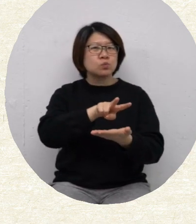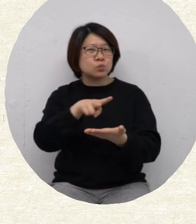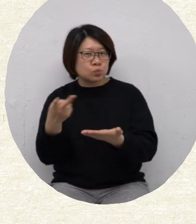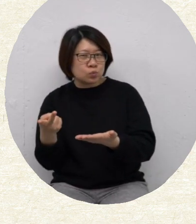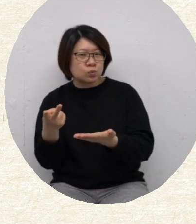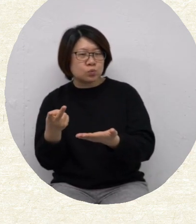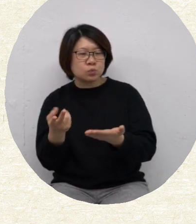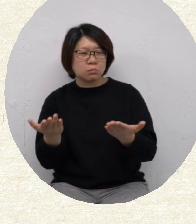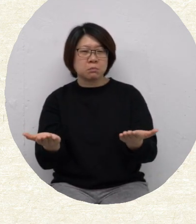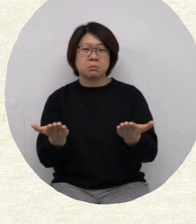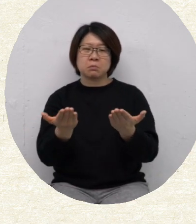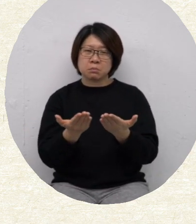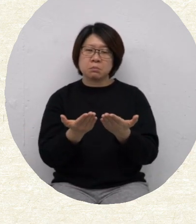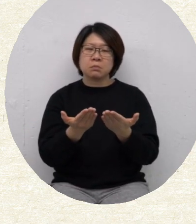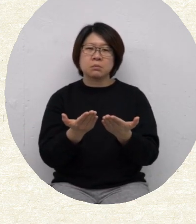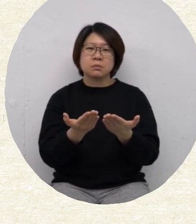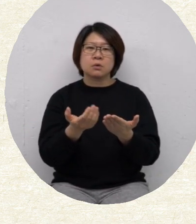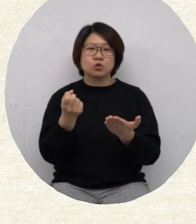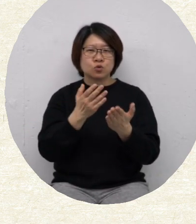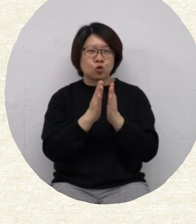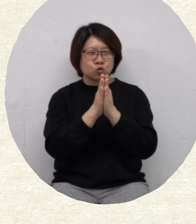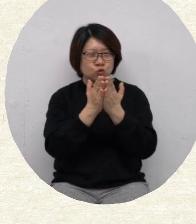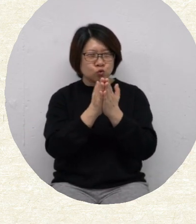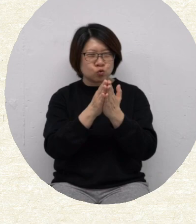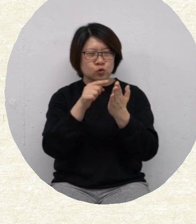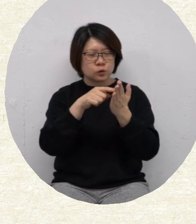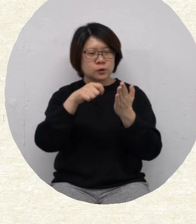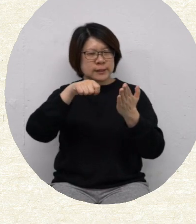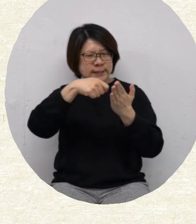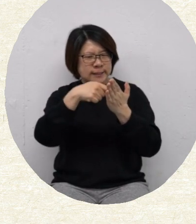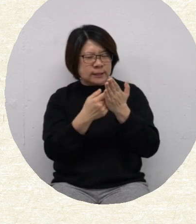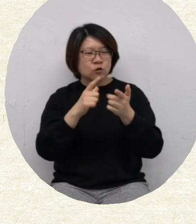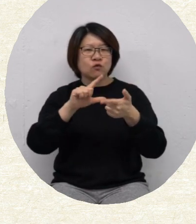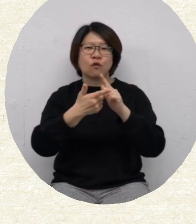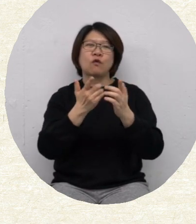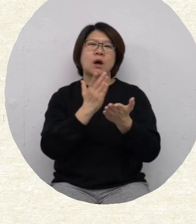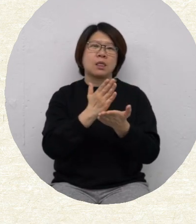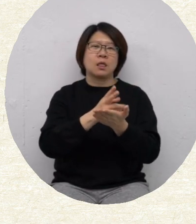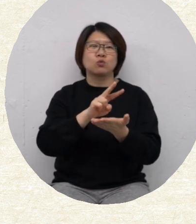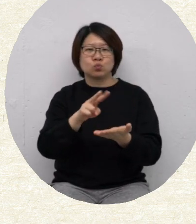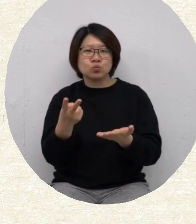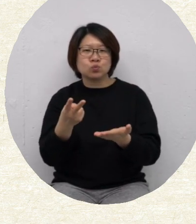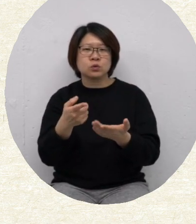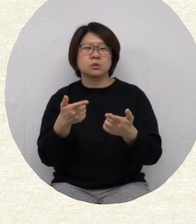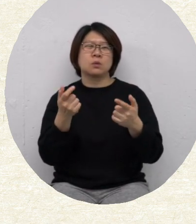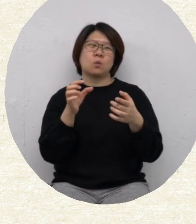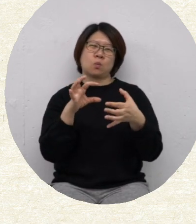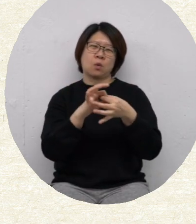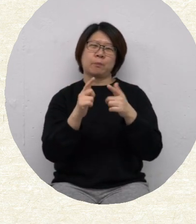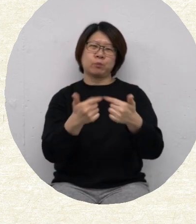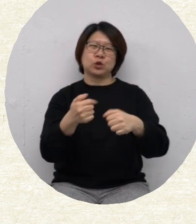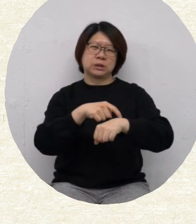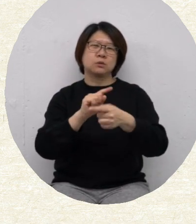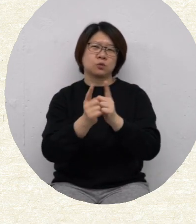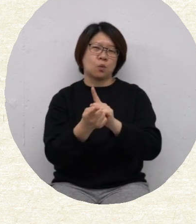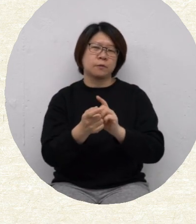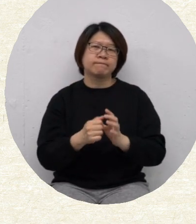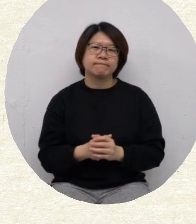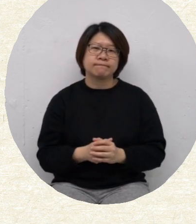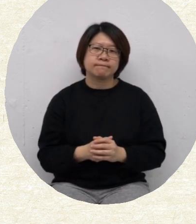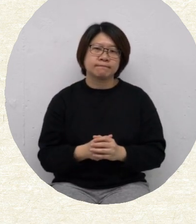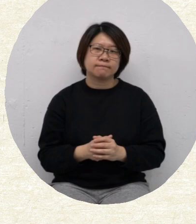translated, and the pages are bound in the way that makes sense for the place and the time period that it is presented